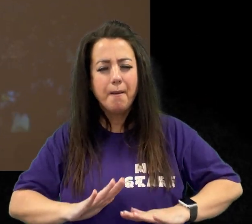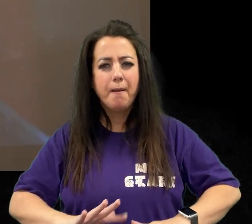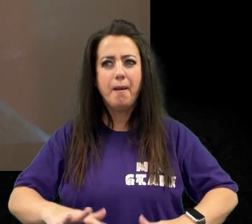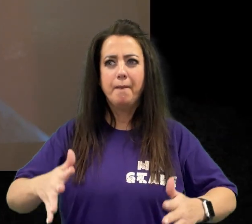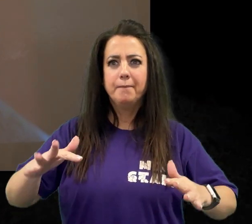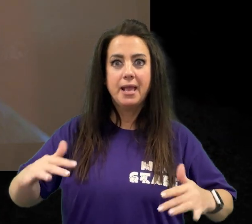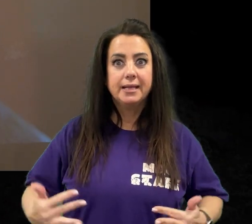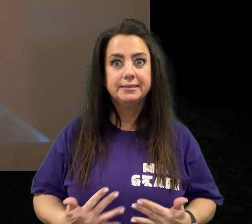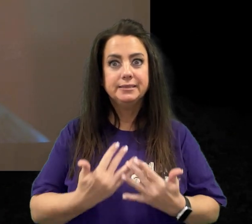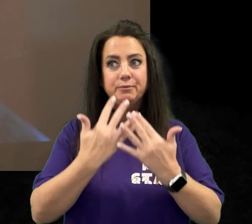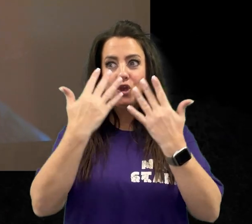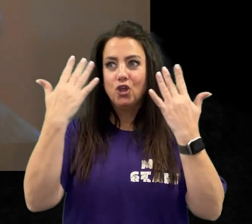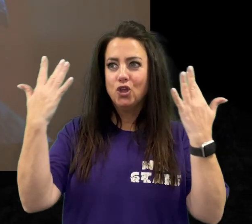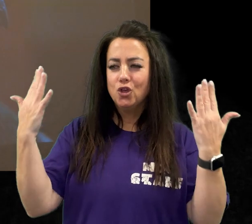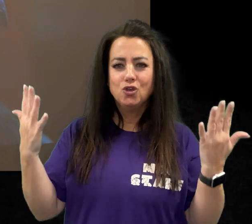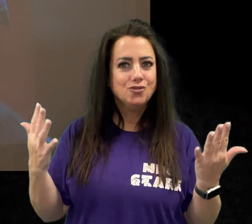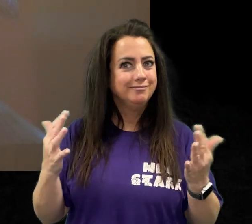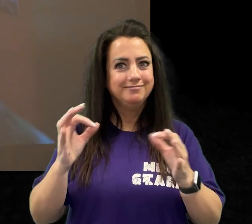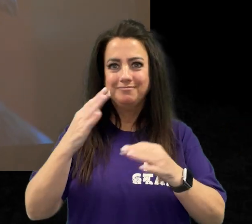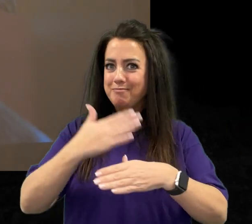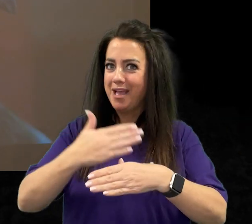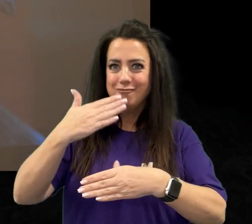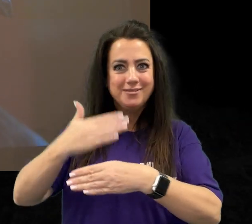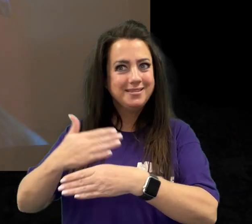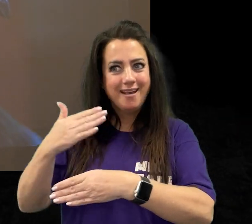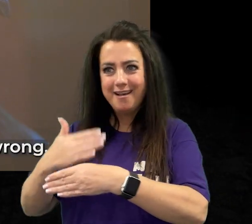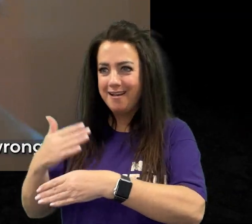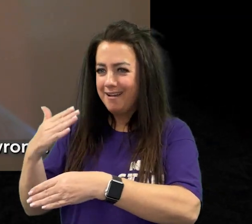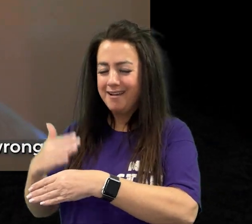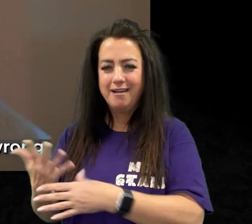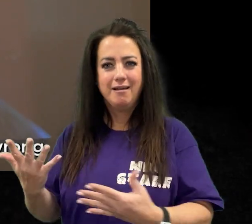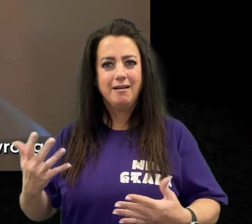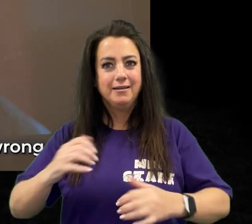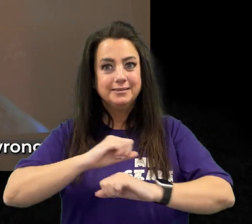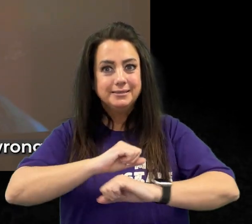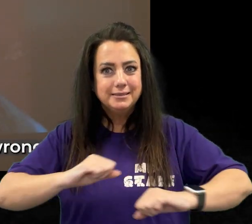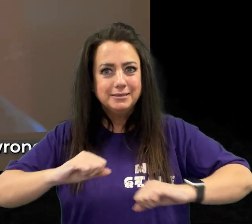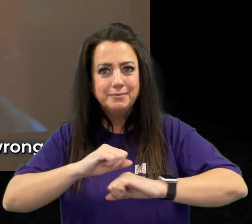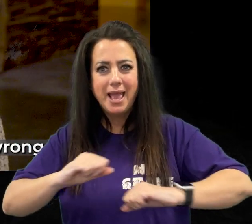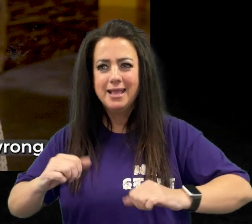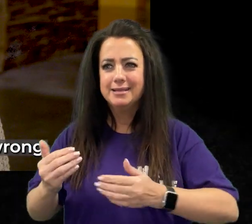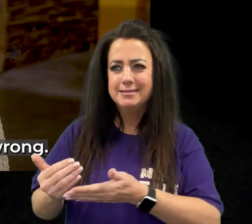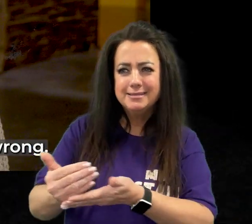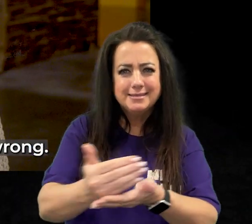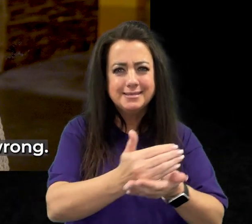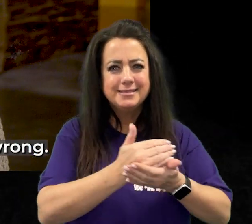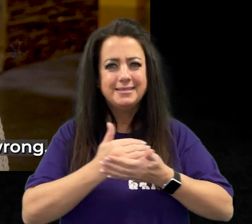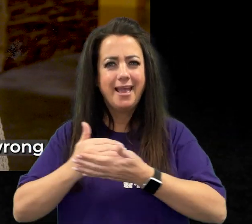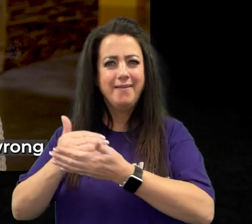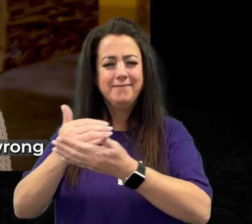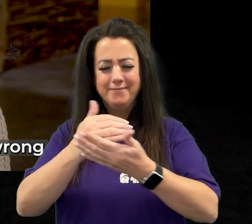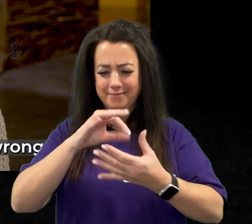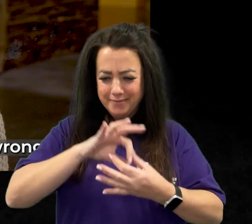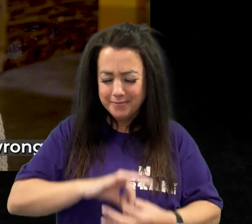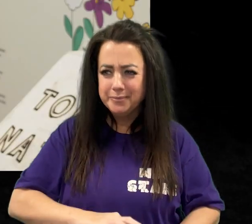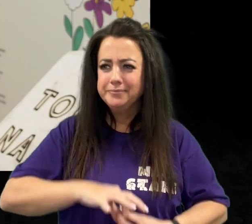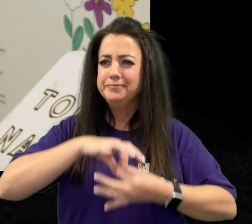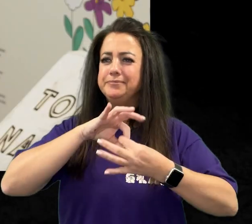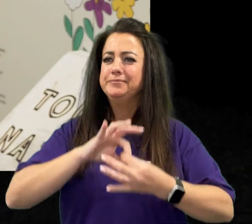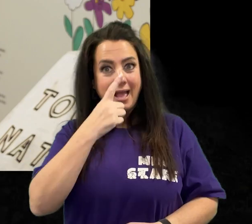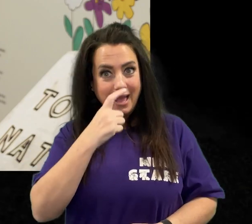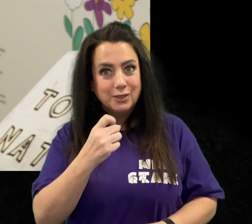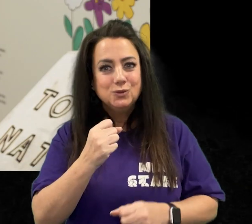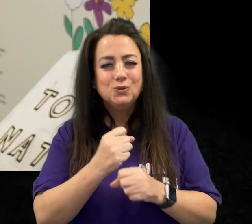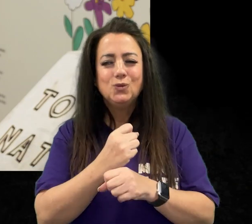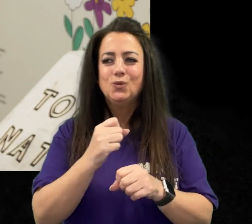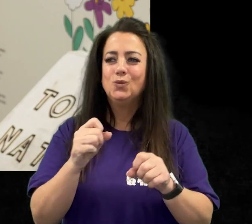to understand our perspective and our creativity and like what we can do, that there's no like right or wrong. I think